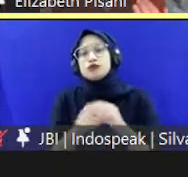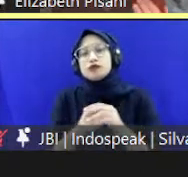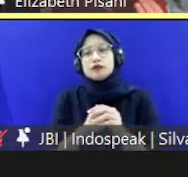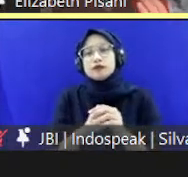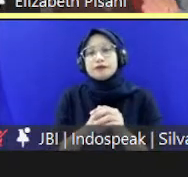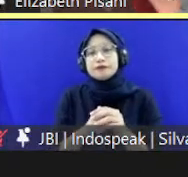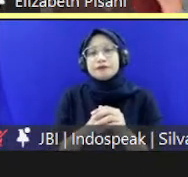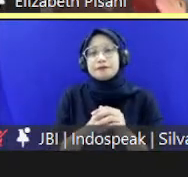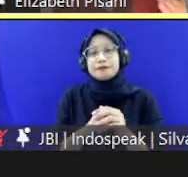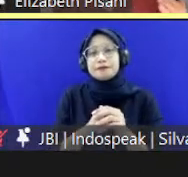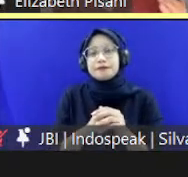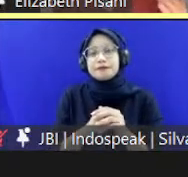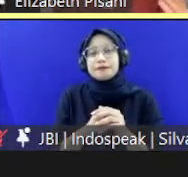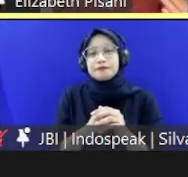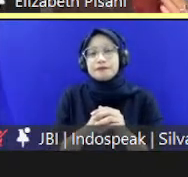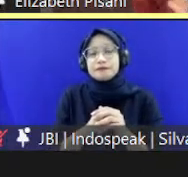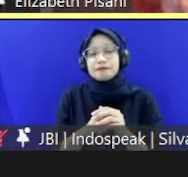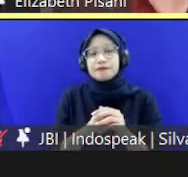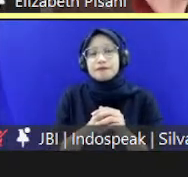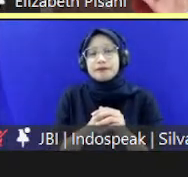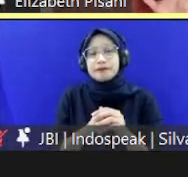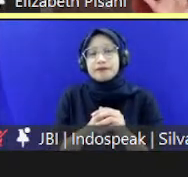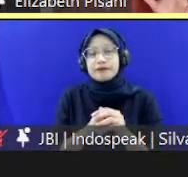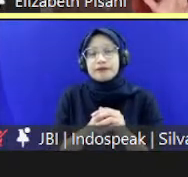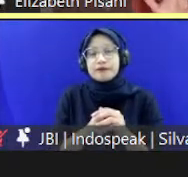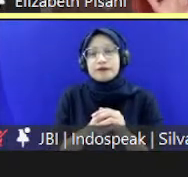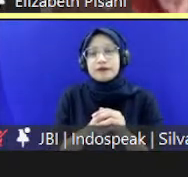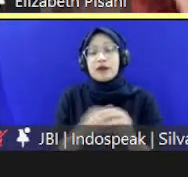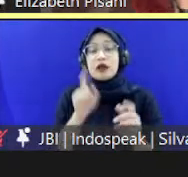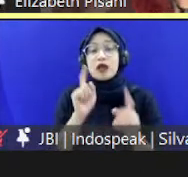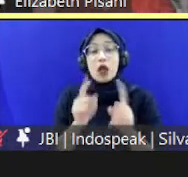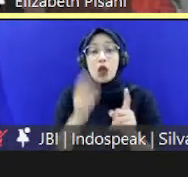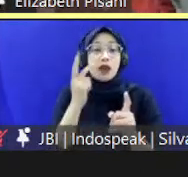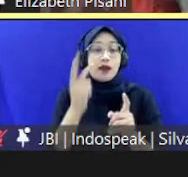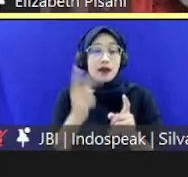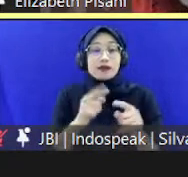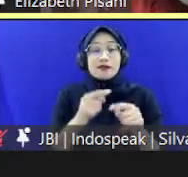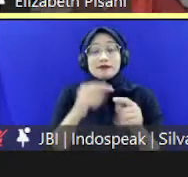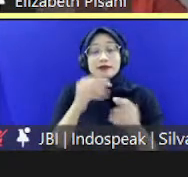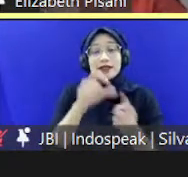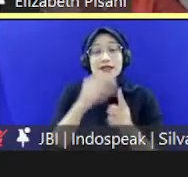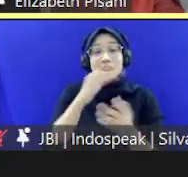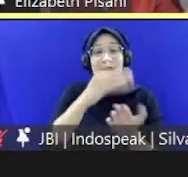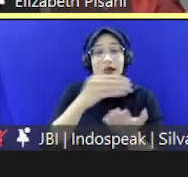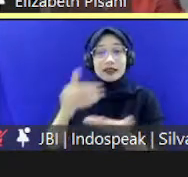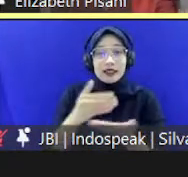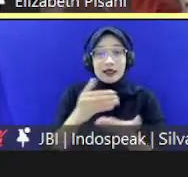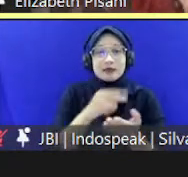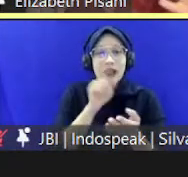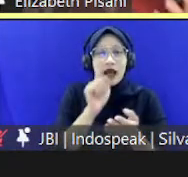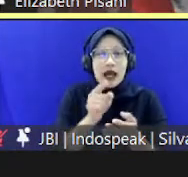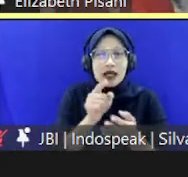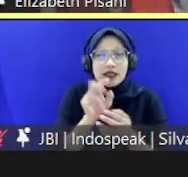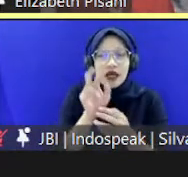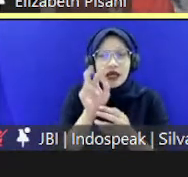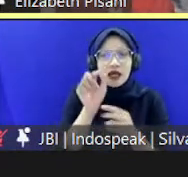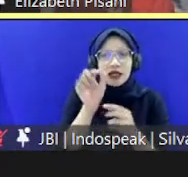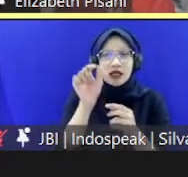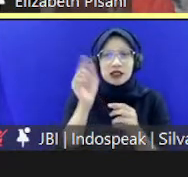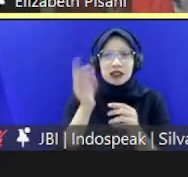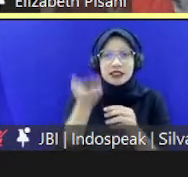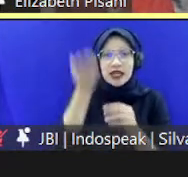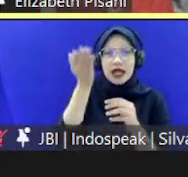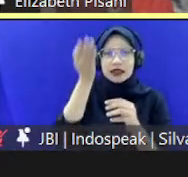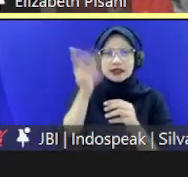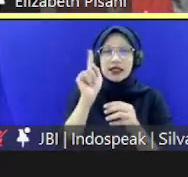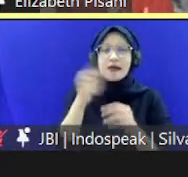happens in your body. So if you look at this, the upper limit, the two red dotted lines, and I'm sure it'll be very small on some of